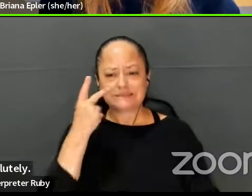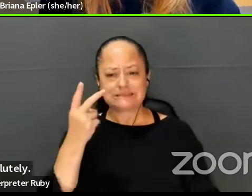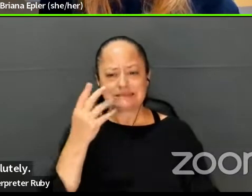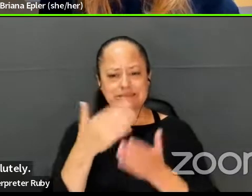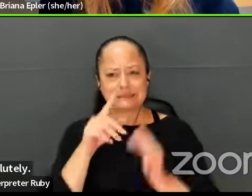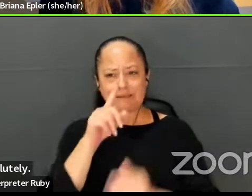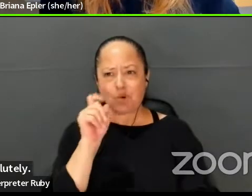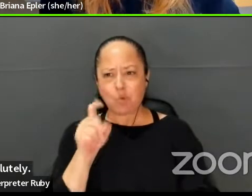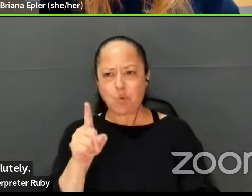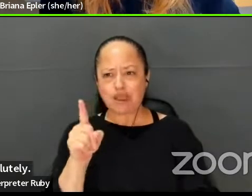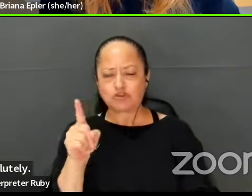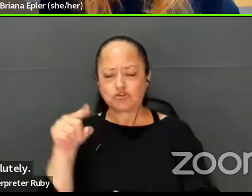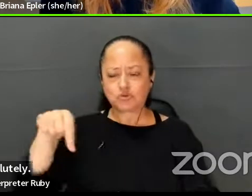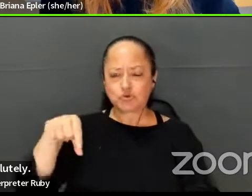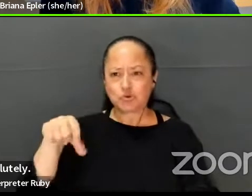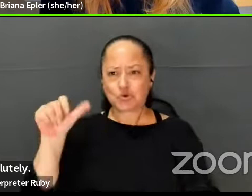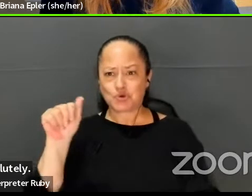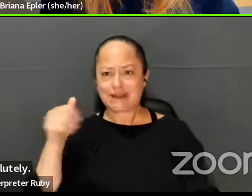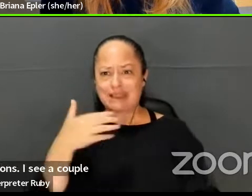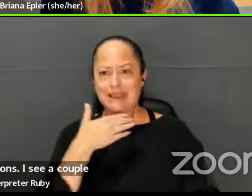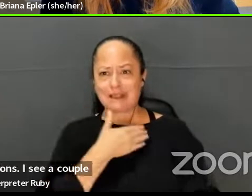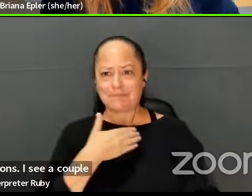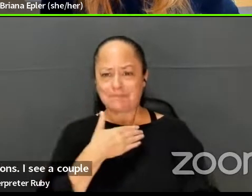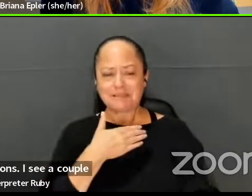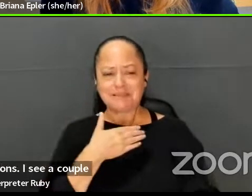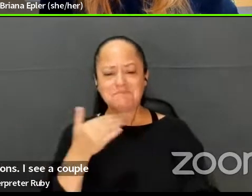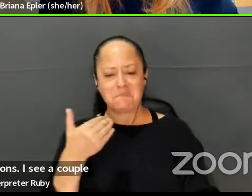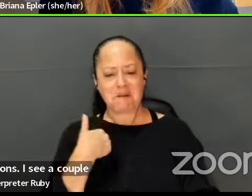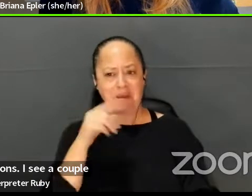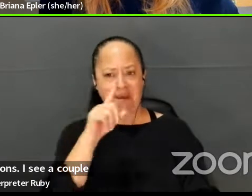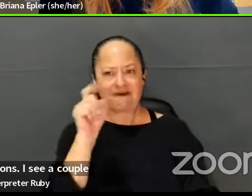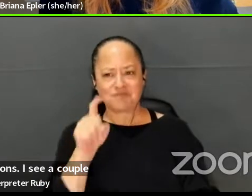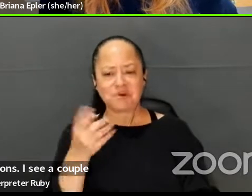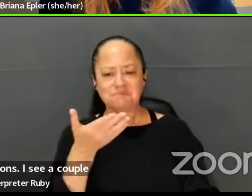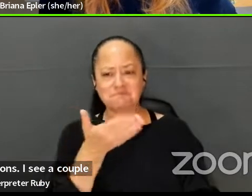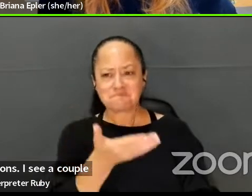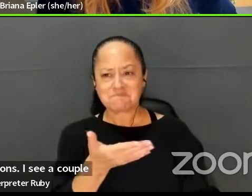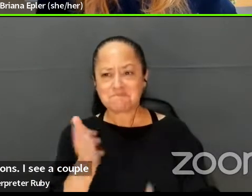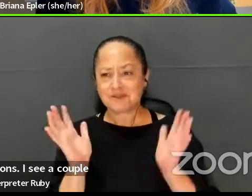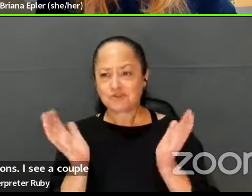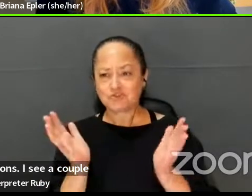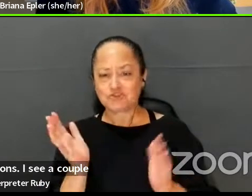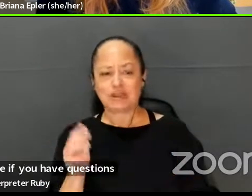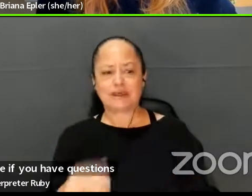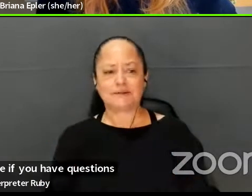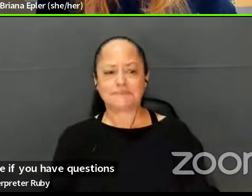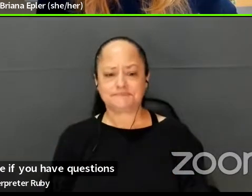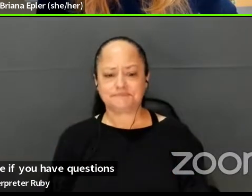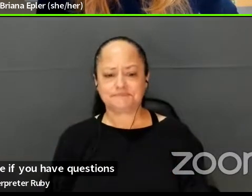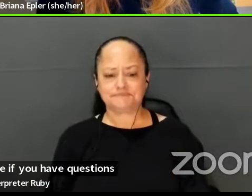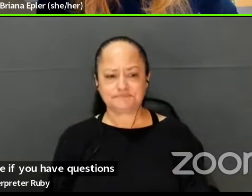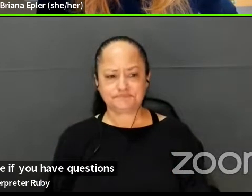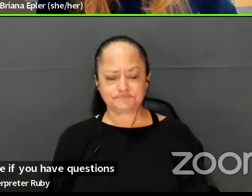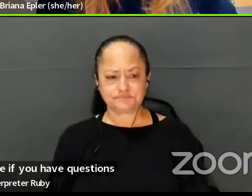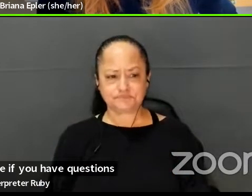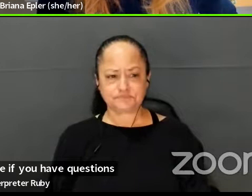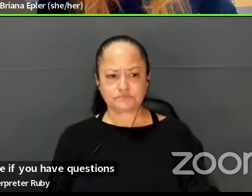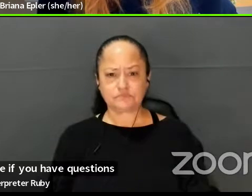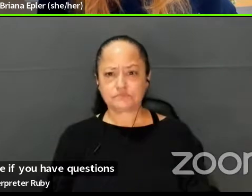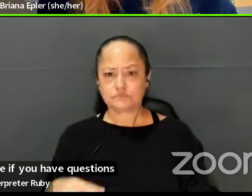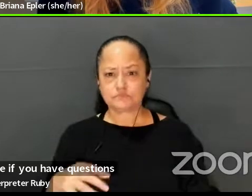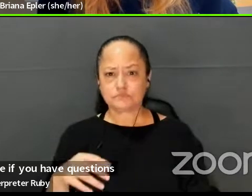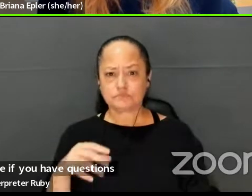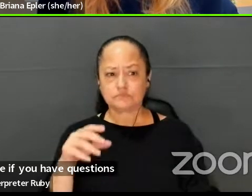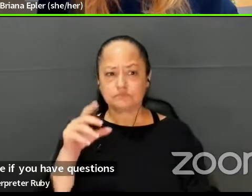coming into the Q&A. Please, if you have questions, put them there. And we'll move to questions in a moment. But I wanted, this